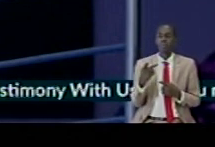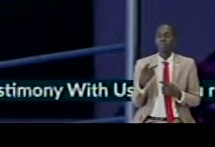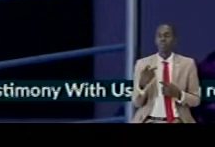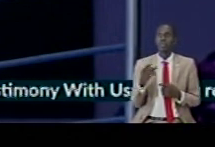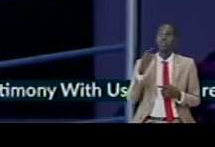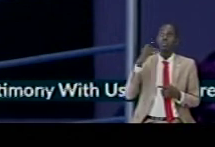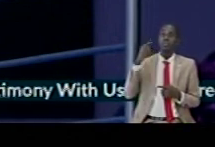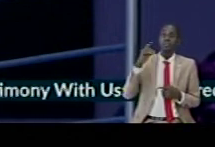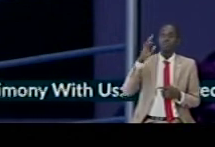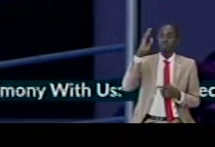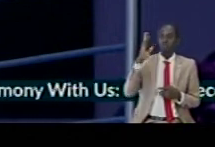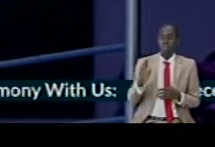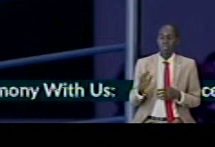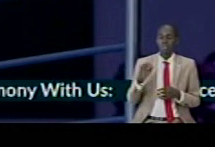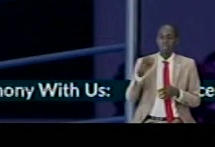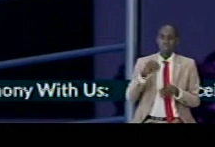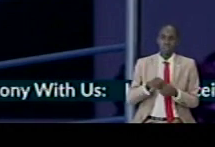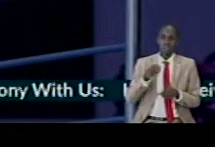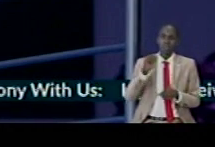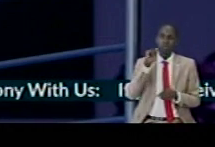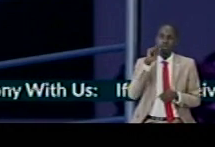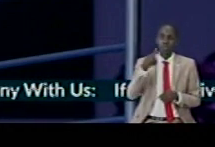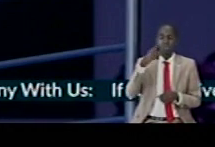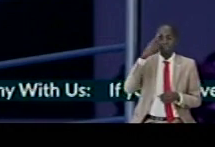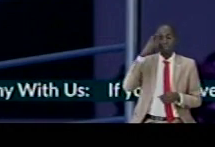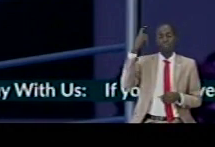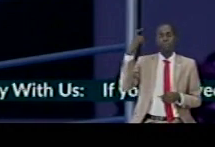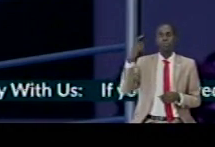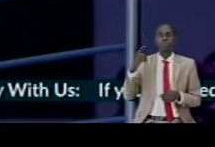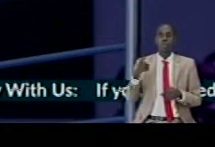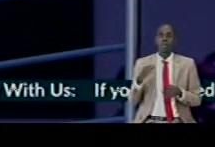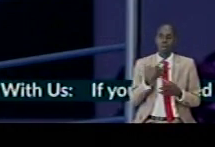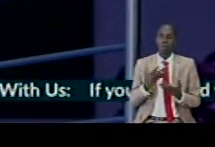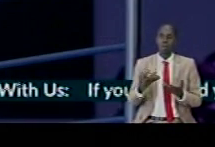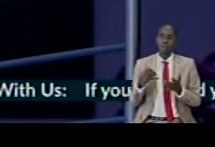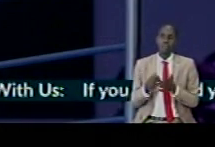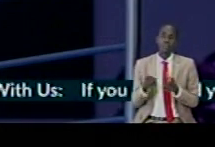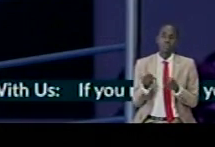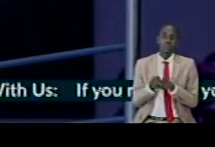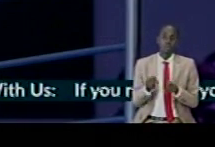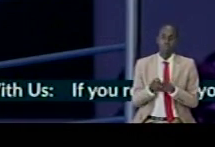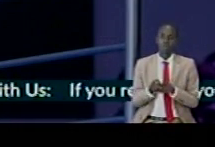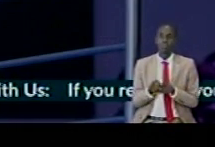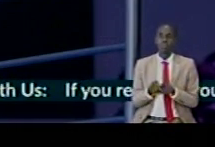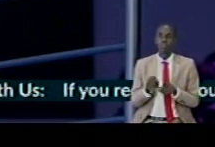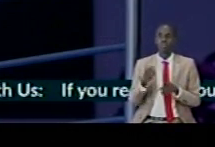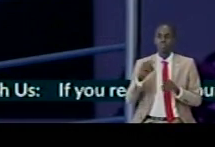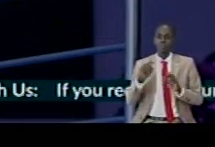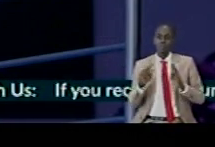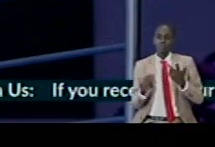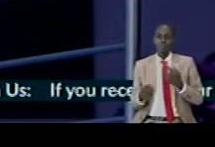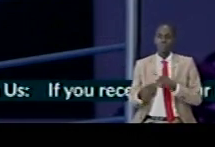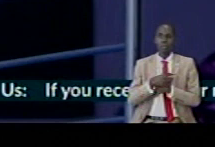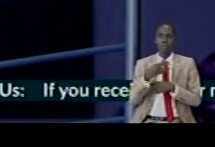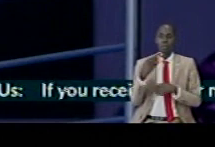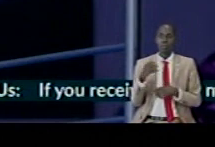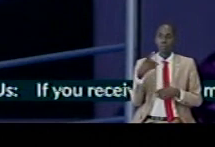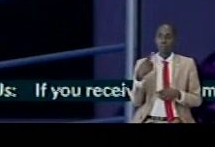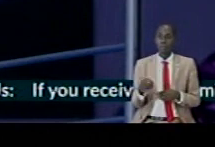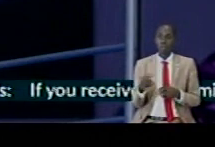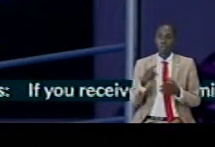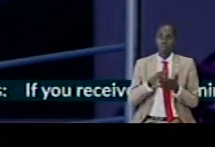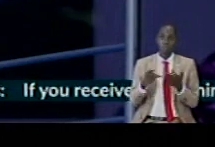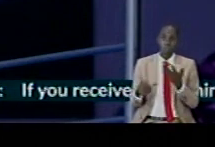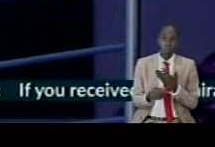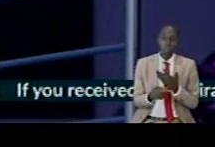dreams. So I want to see him on my dream too. So the third day of the Impact program, I saw him